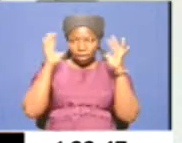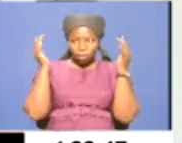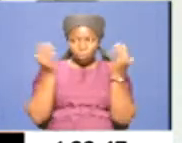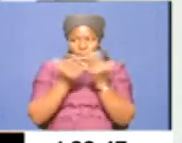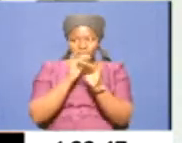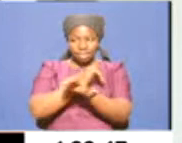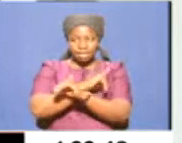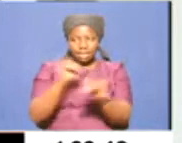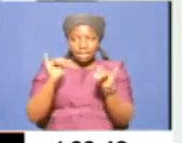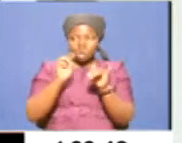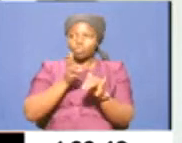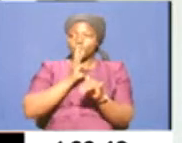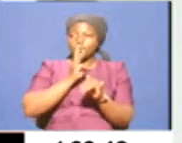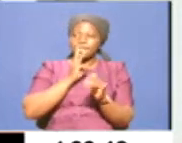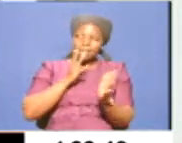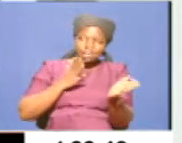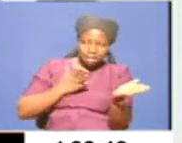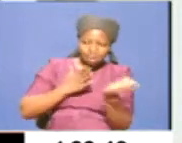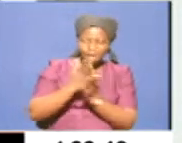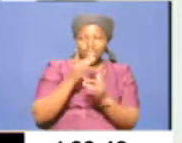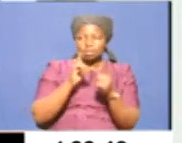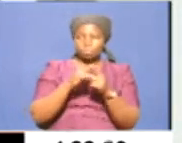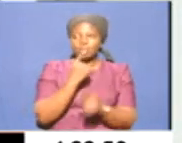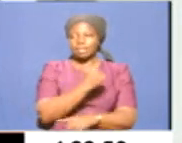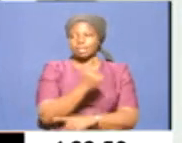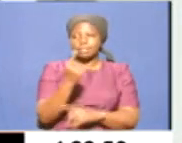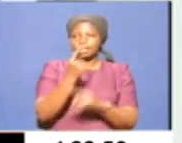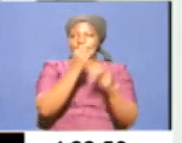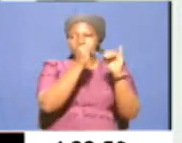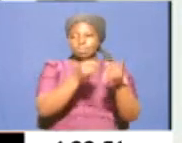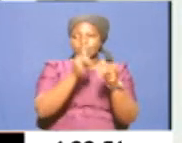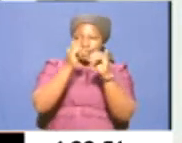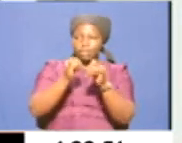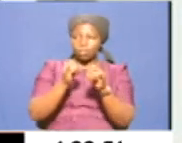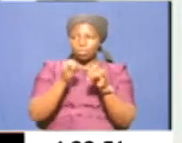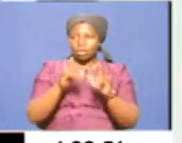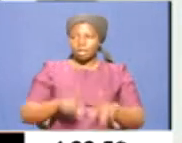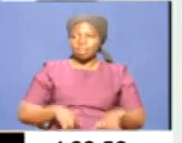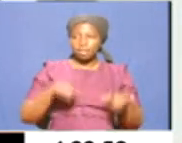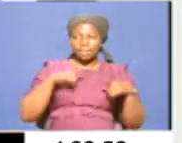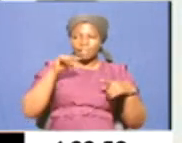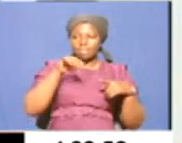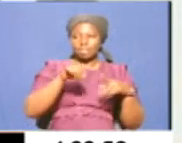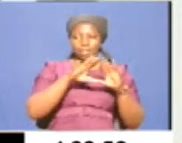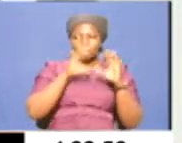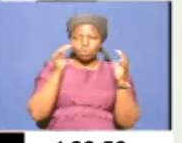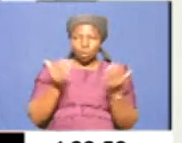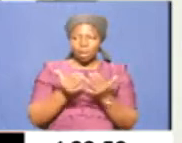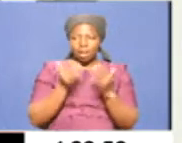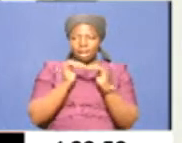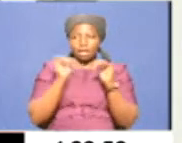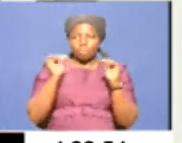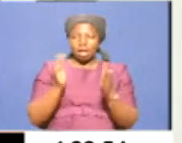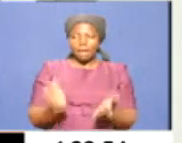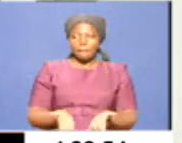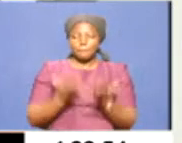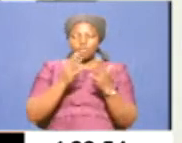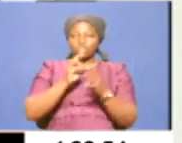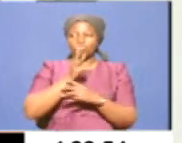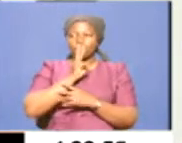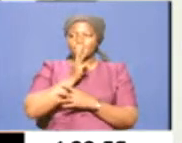every individual existing in this world. And equally, improved water is a right,